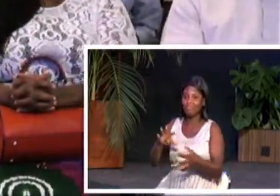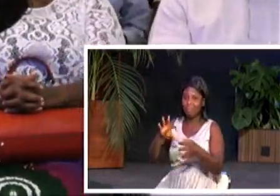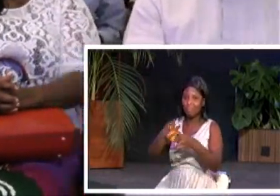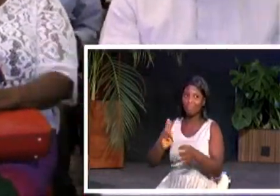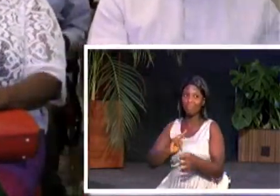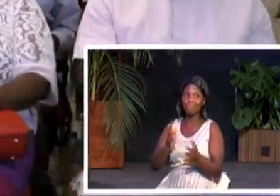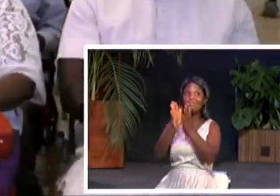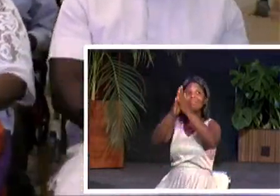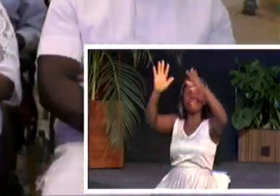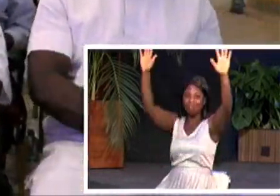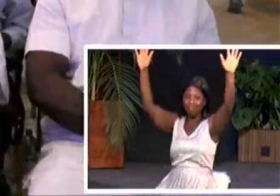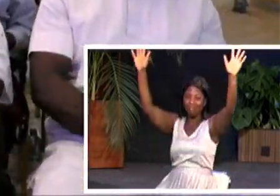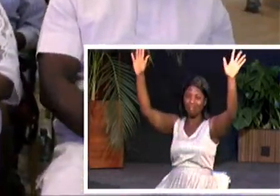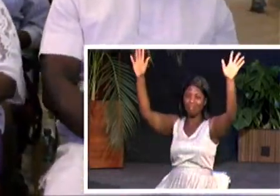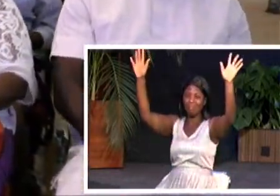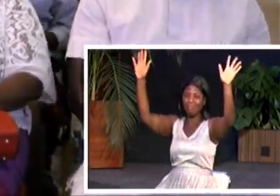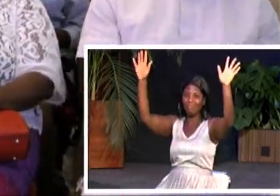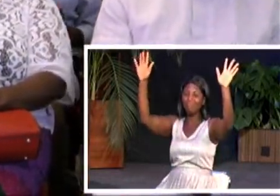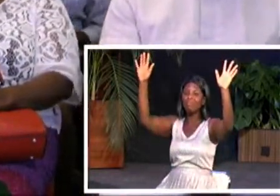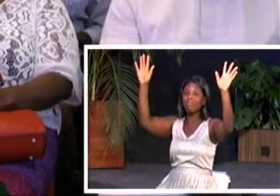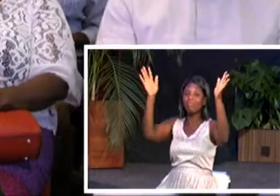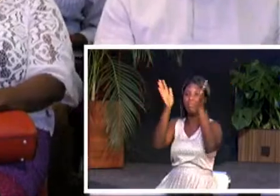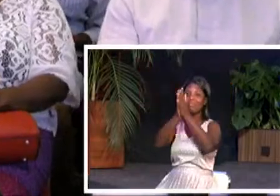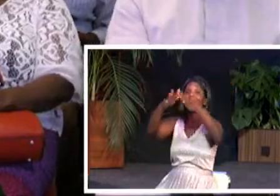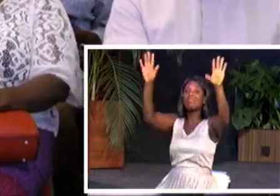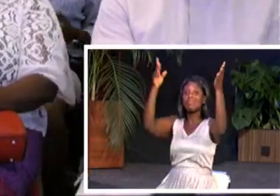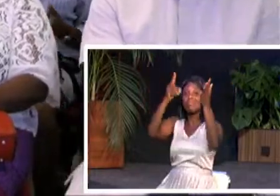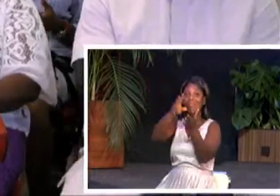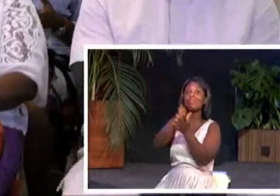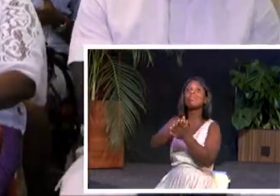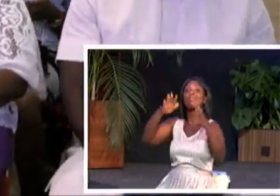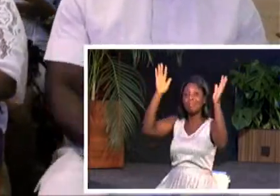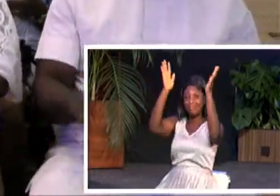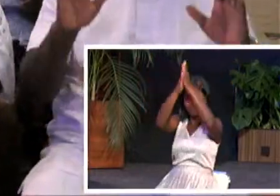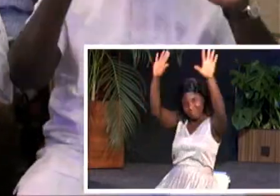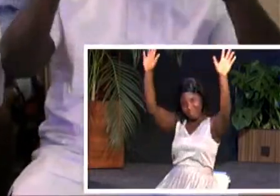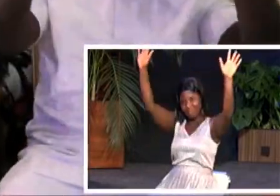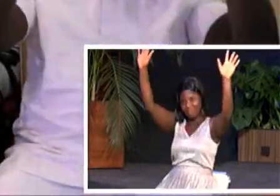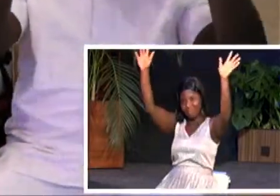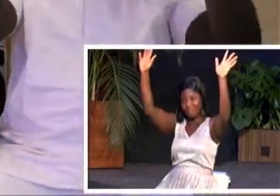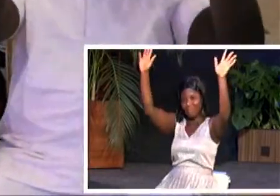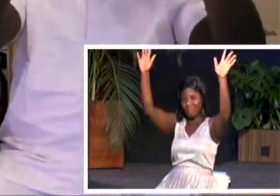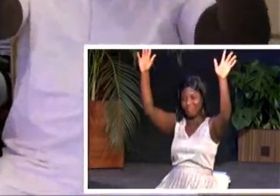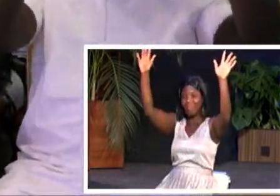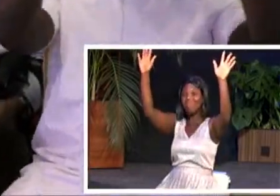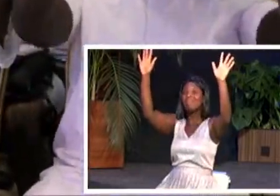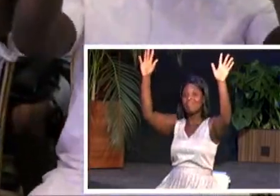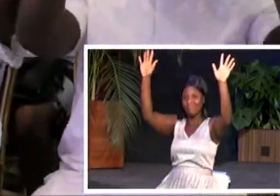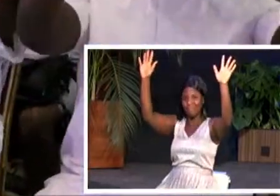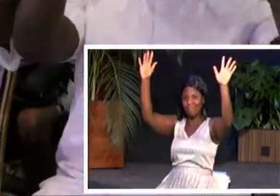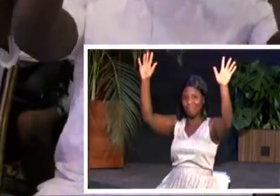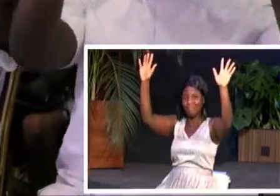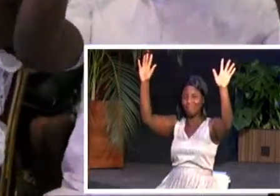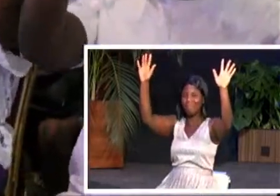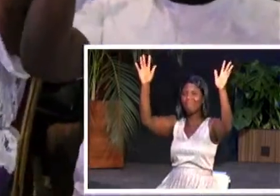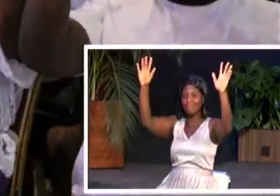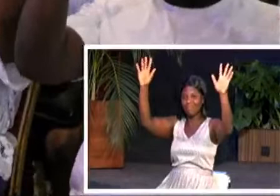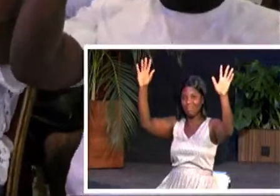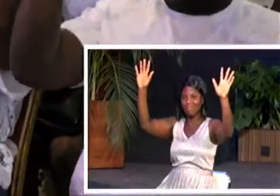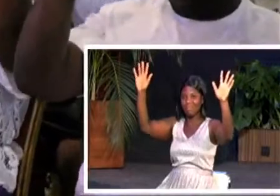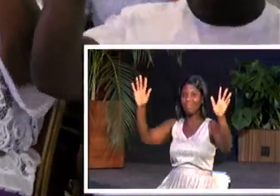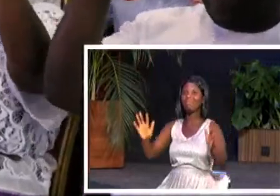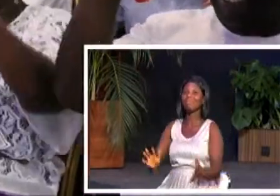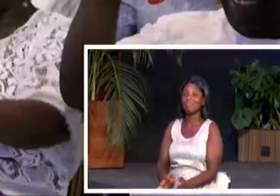this. So let's acknowledge our friends from the Demonstration School for the Deaf in the Krobo. Now, that's it. That's